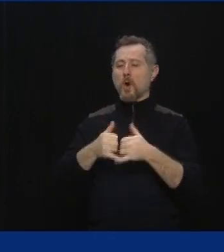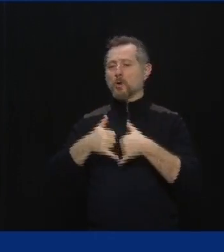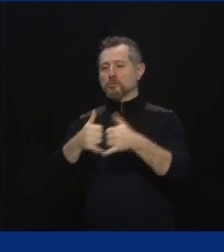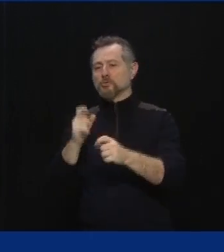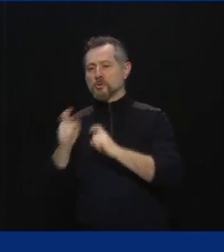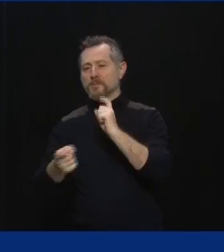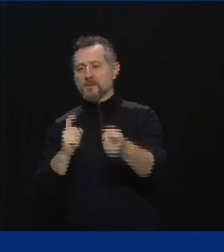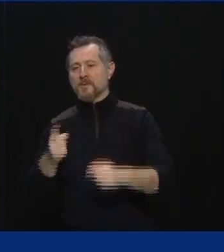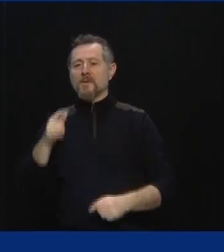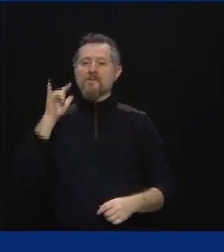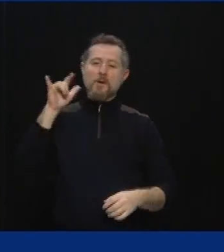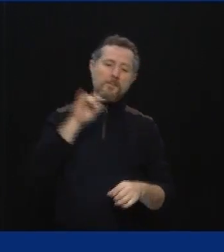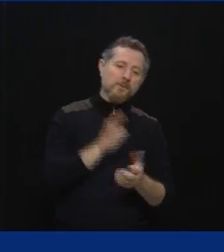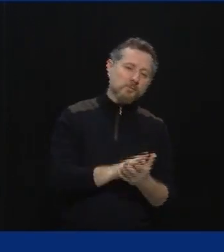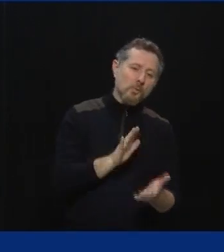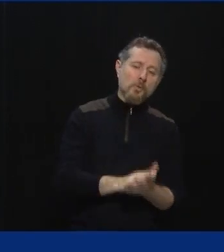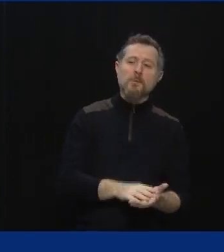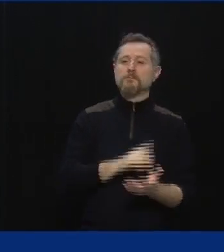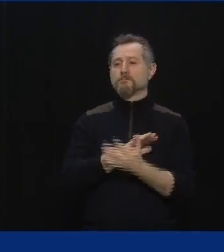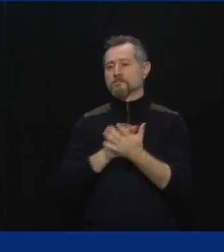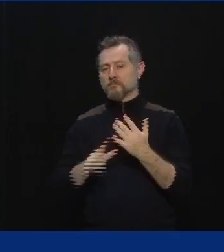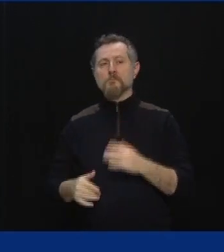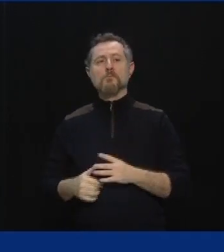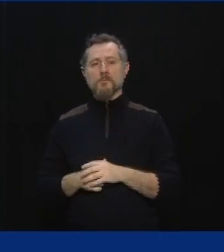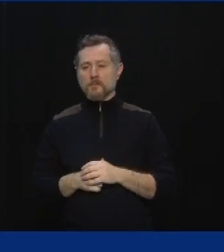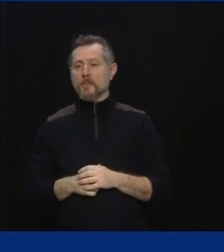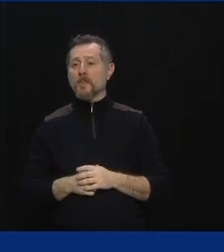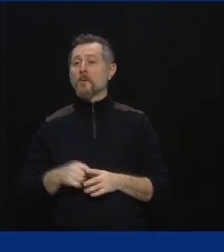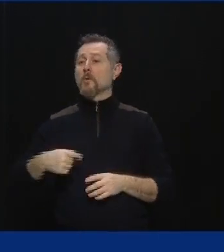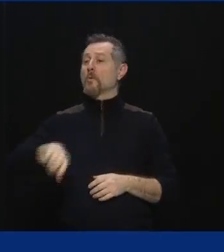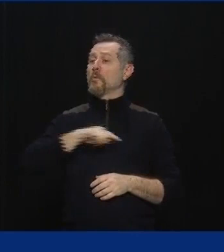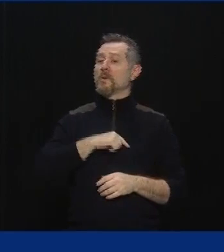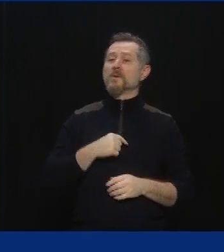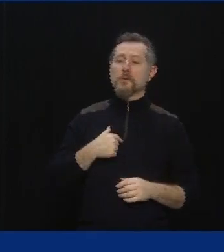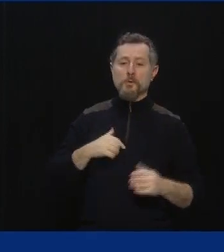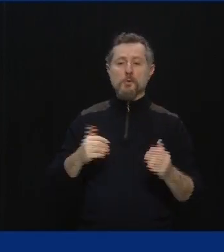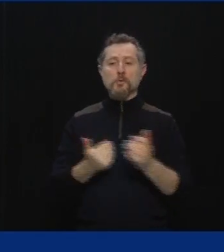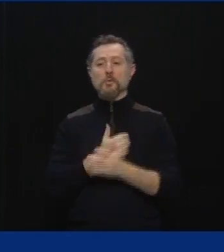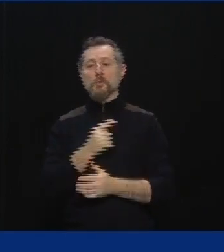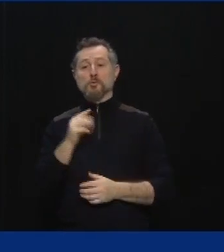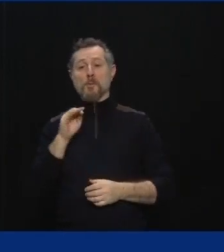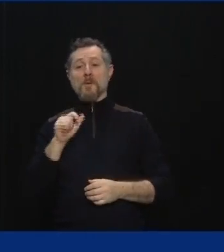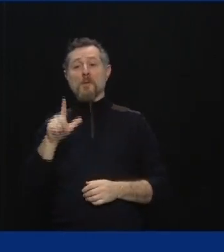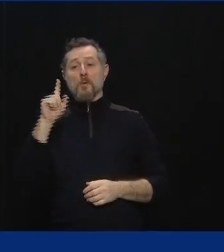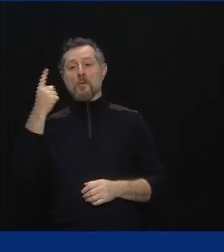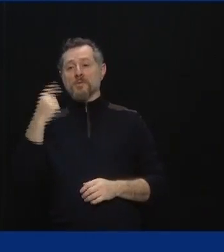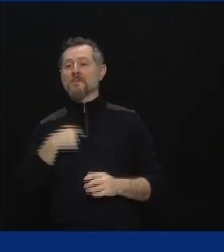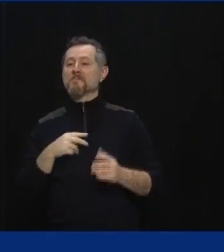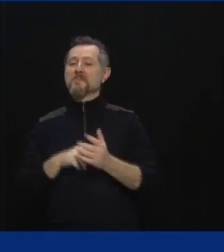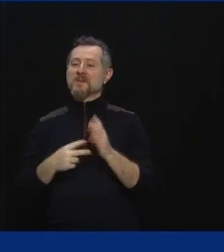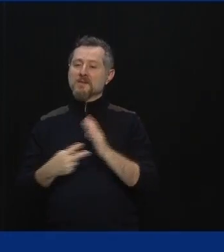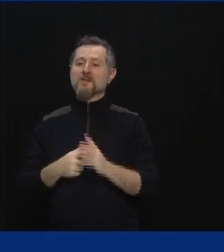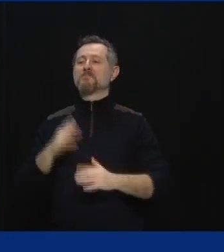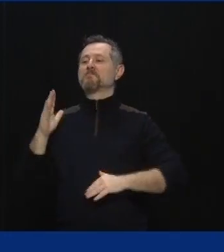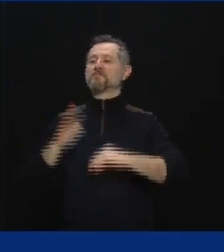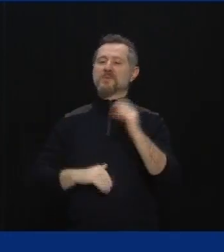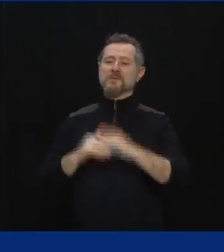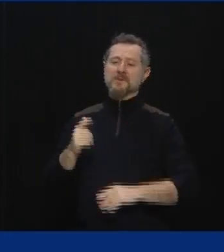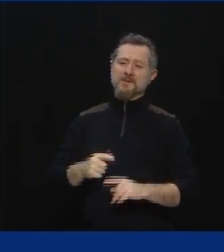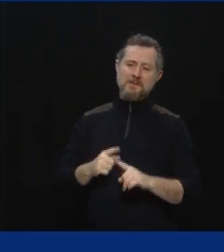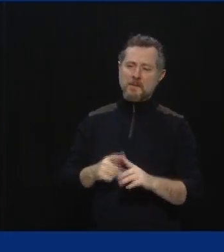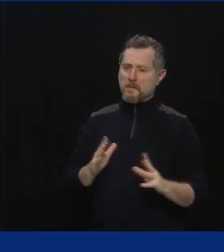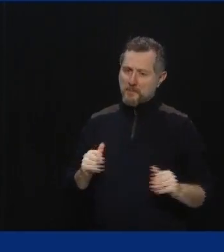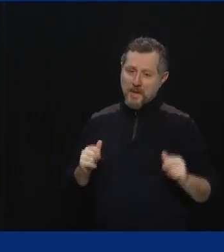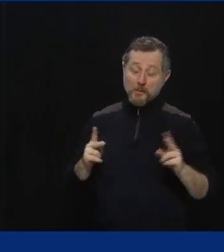school. We at New Terminal One are building back differently, more